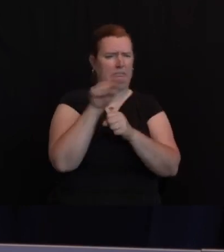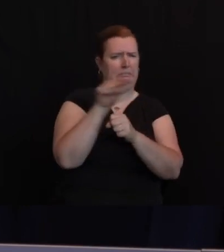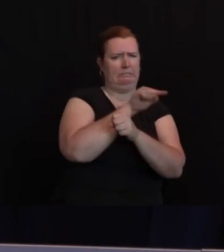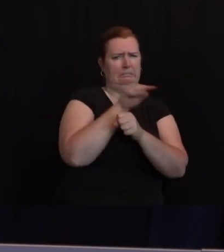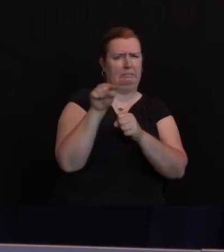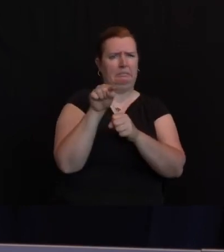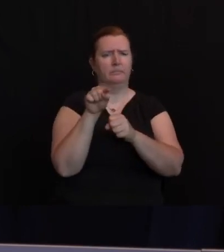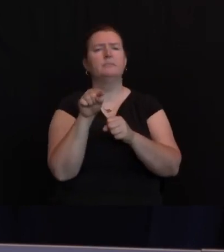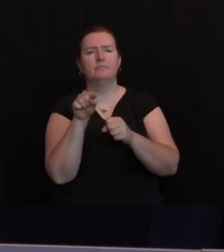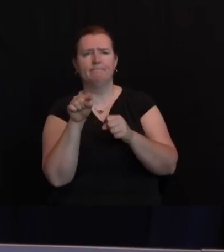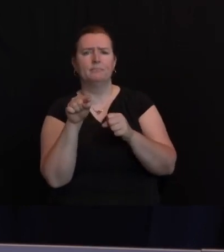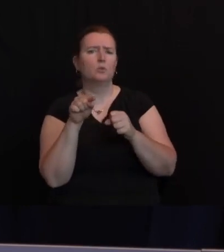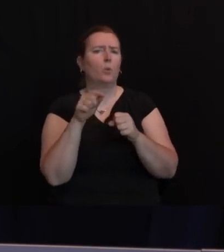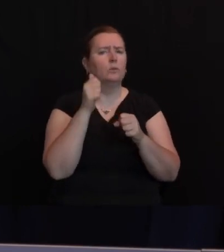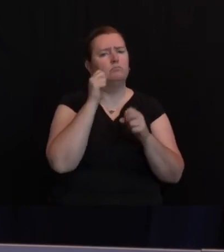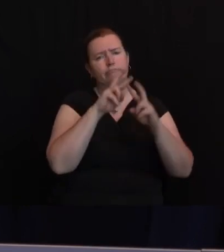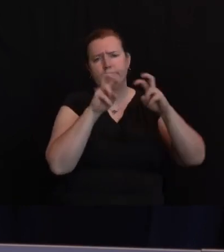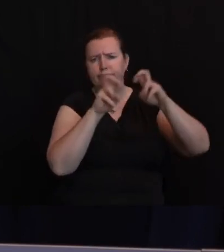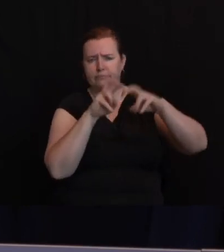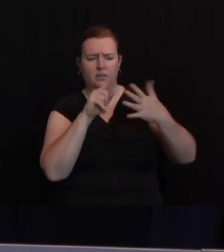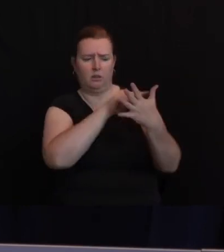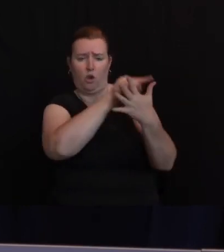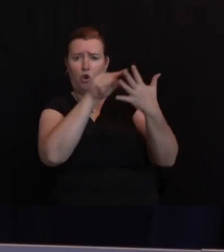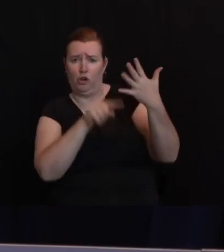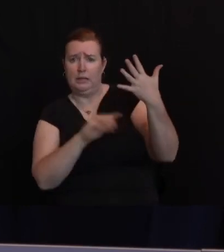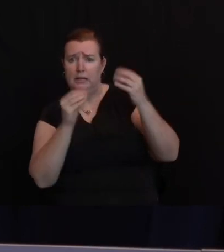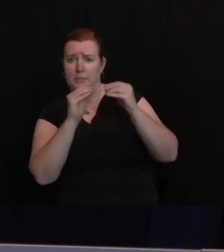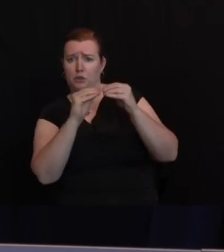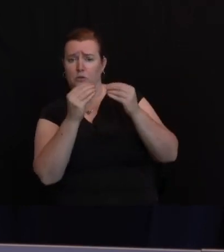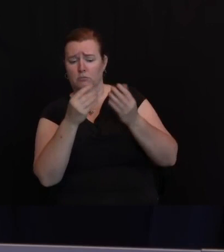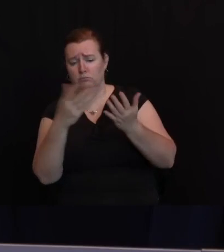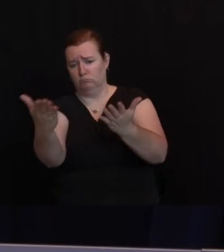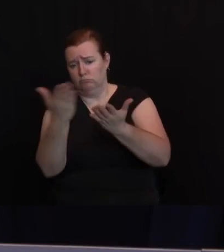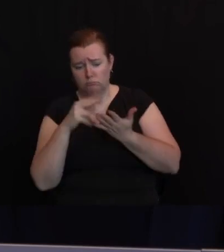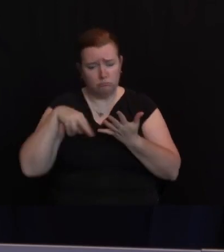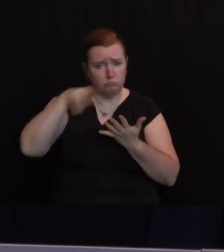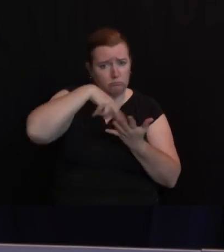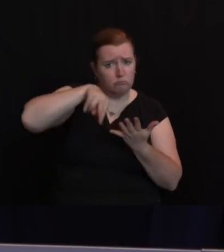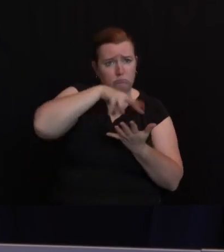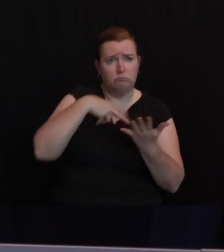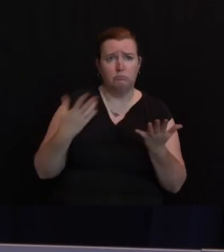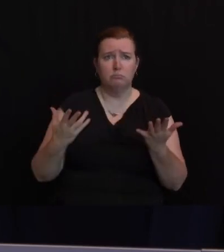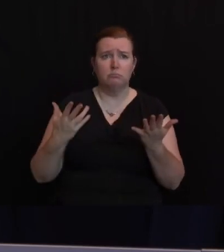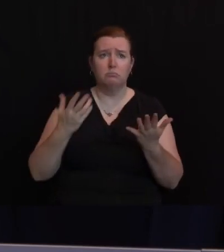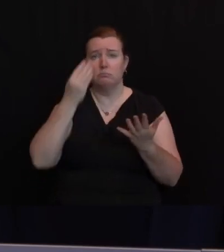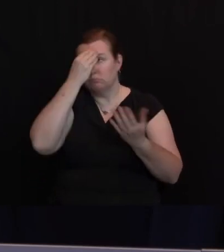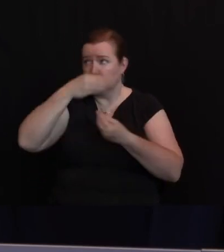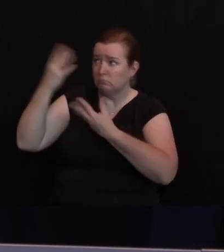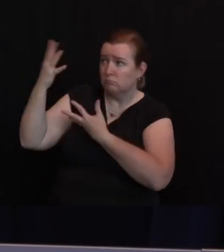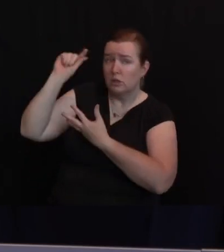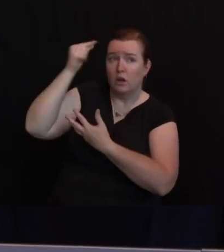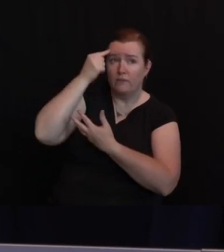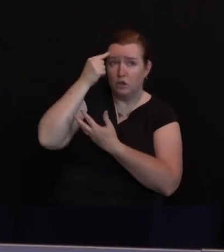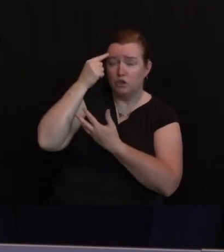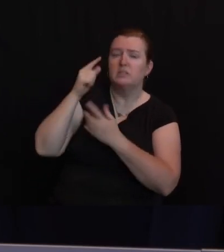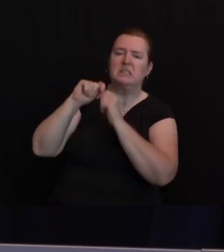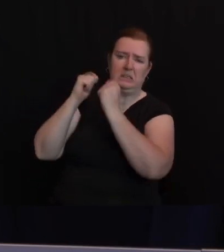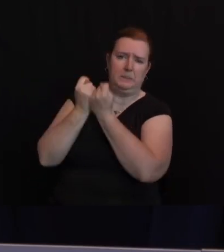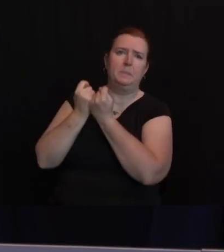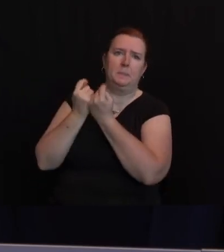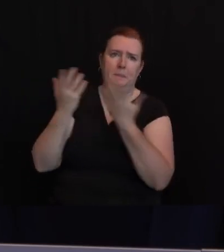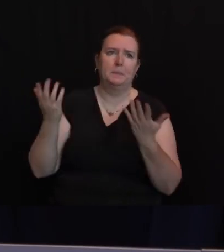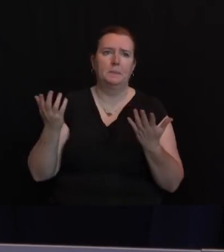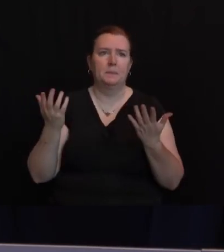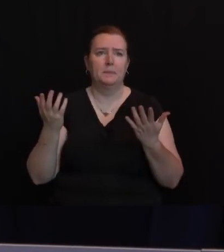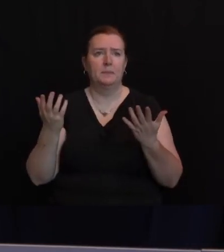basis and are reported consistently to the governor and his team. So stay connected, stay